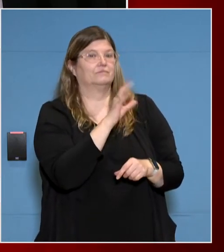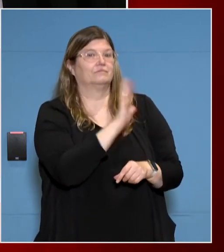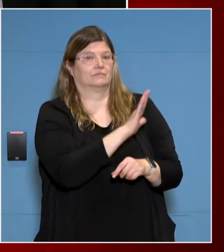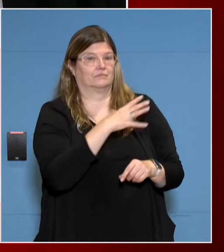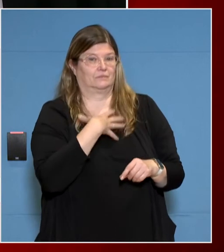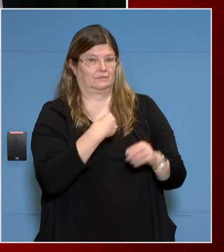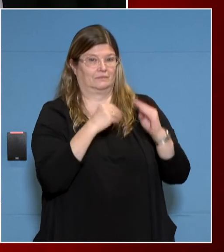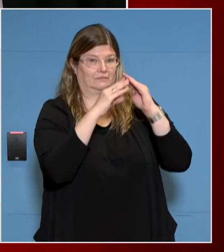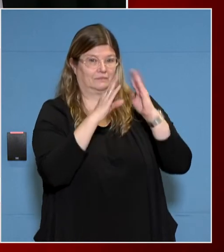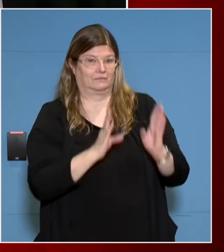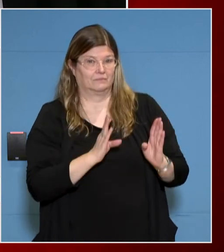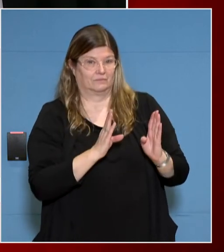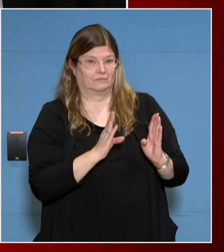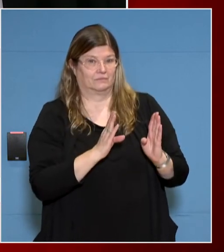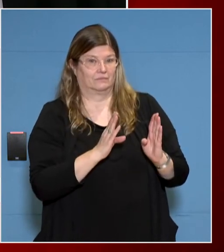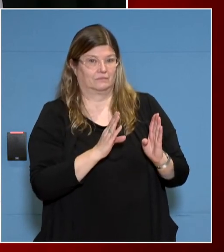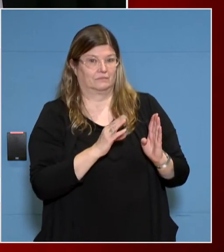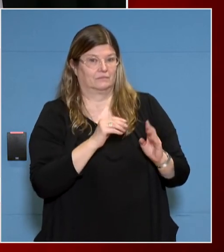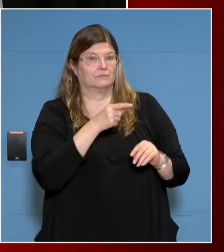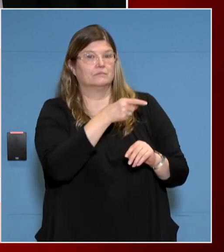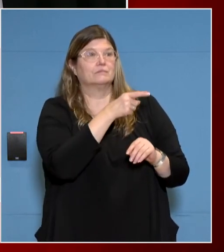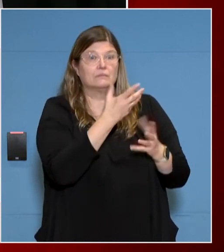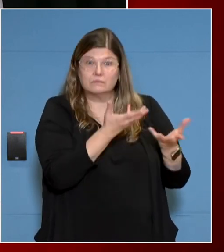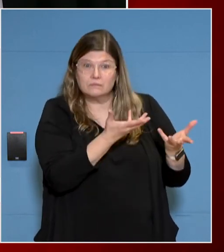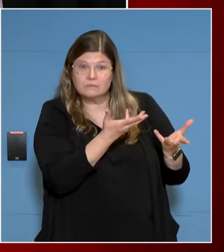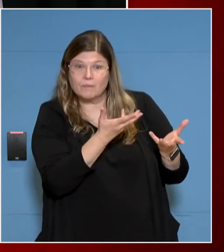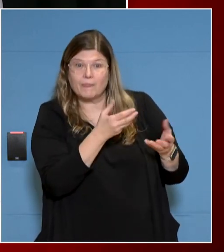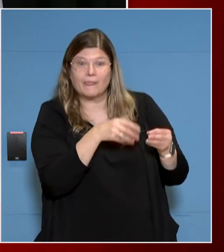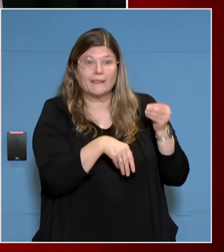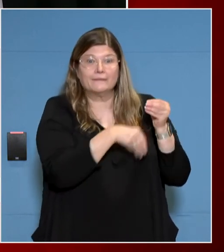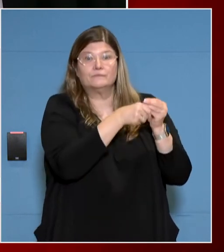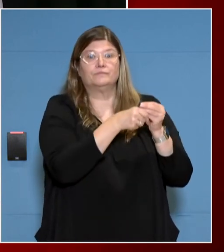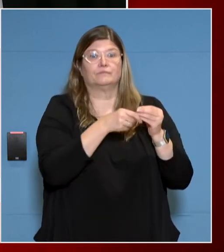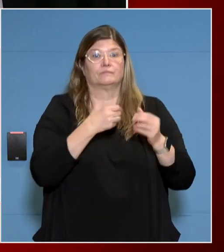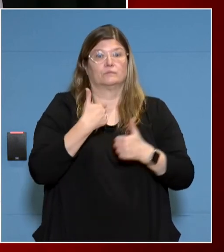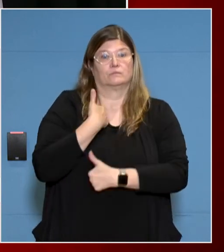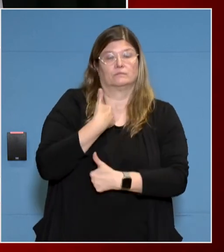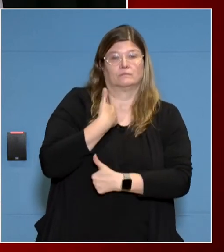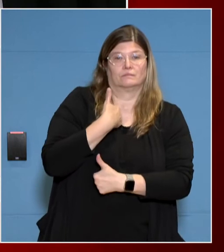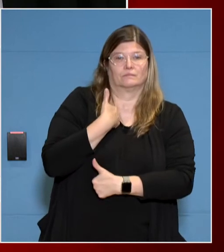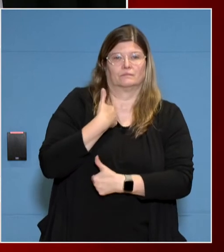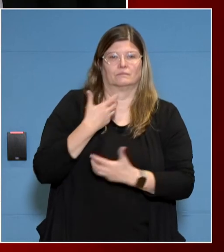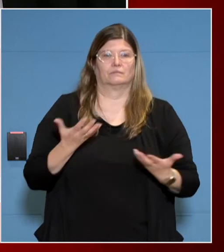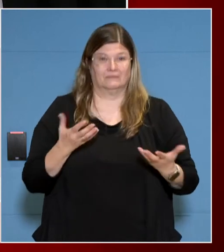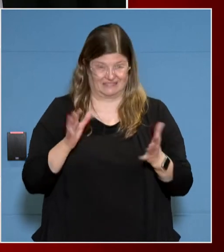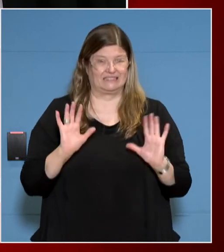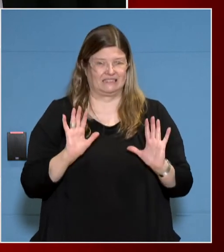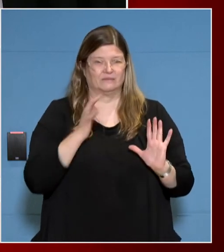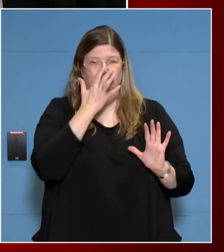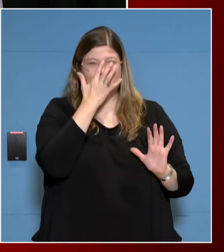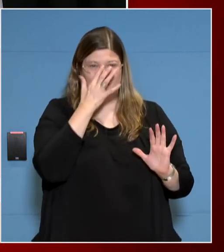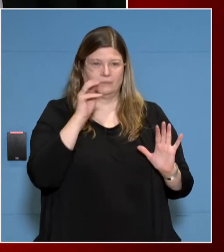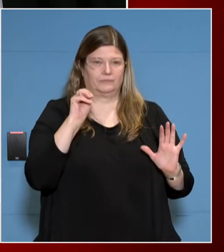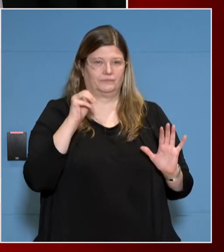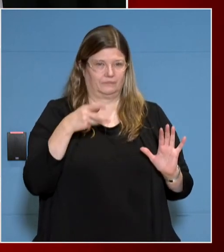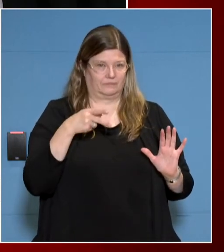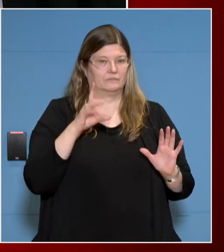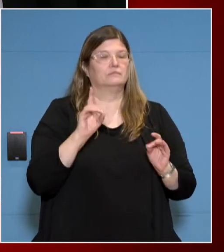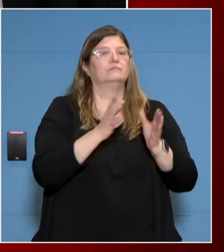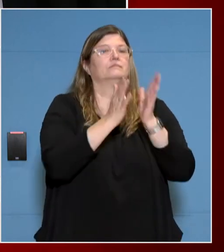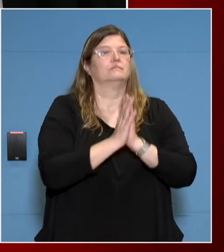you for additional troops, and you don't know, you're only reading the reports too? That is correct. MPD requested